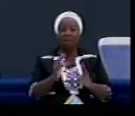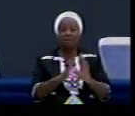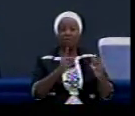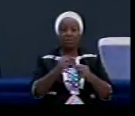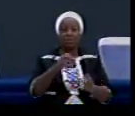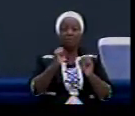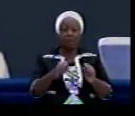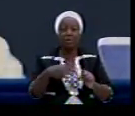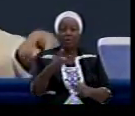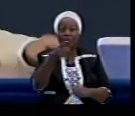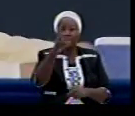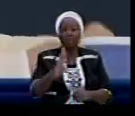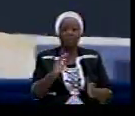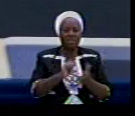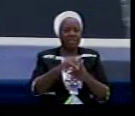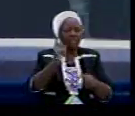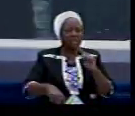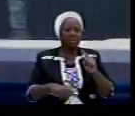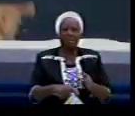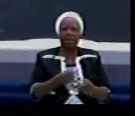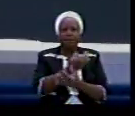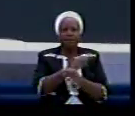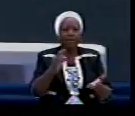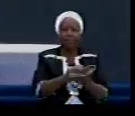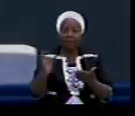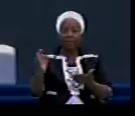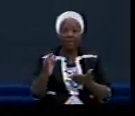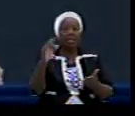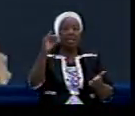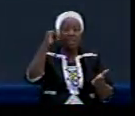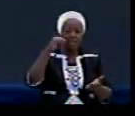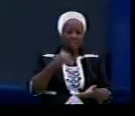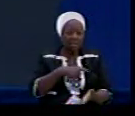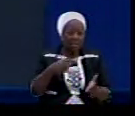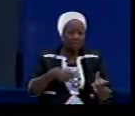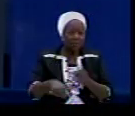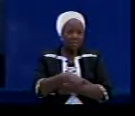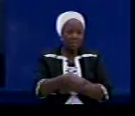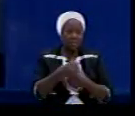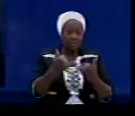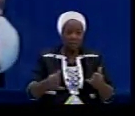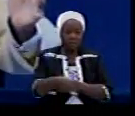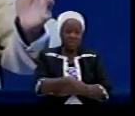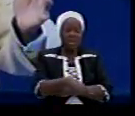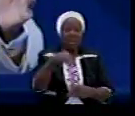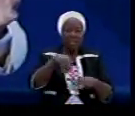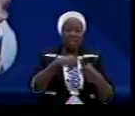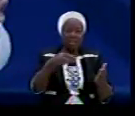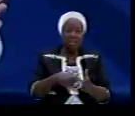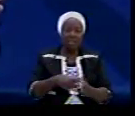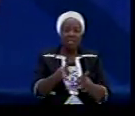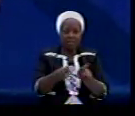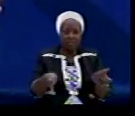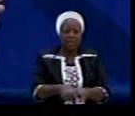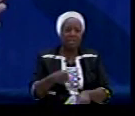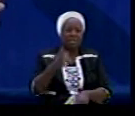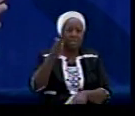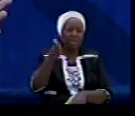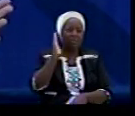God that cannot fail, today, in this very place, there will be the